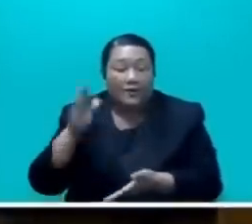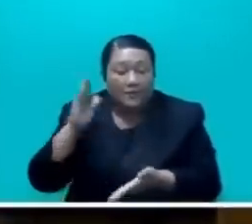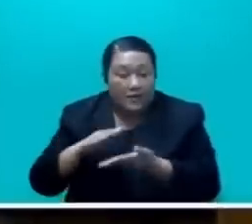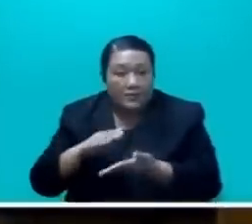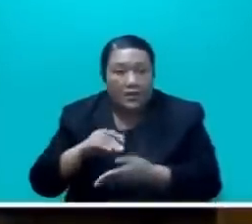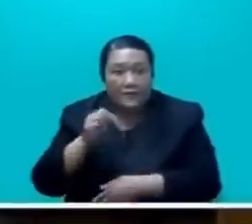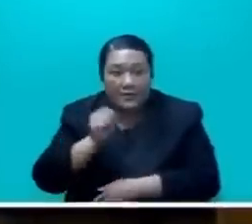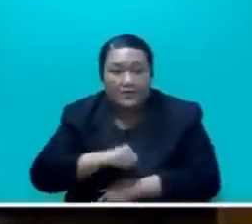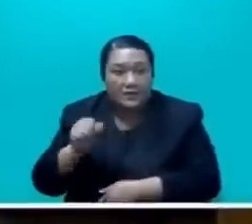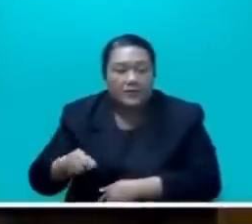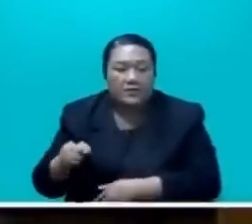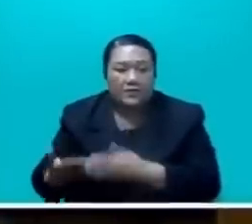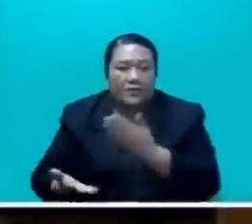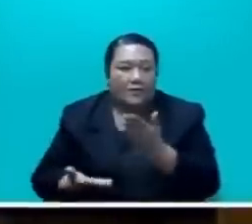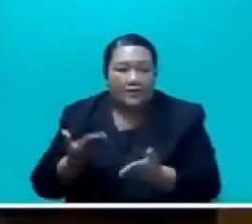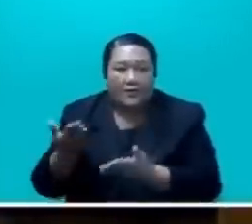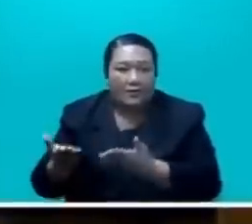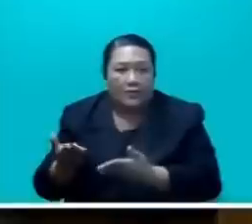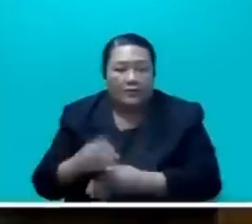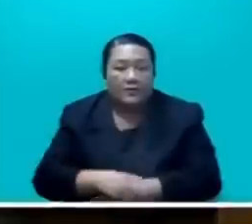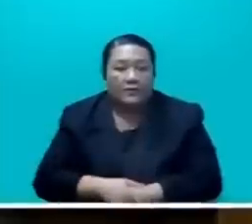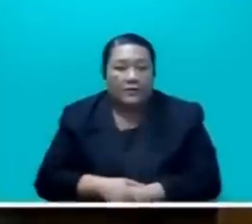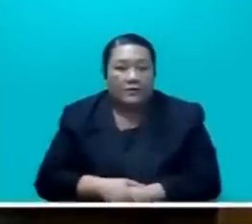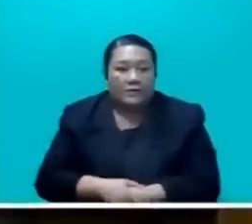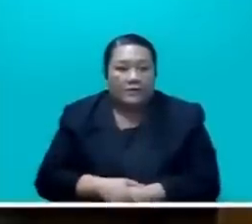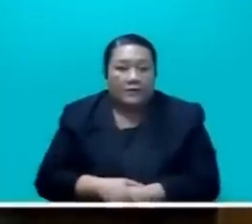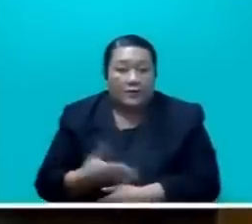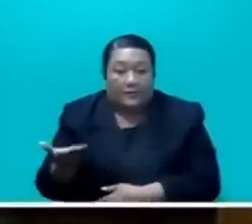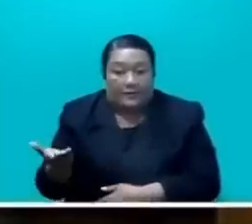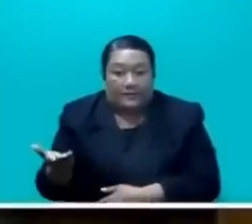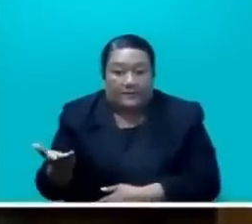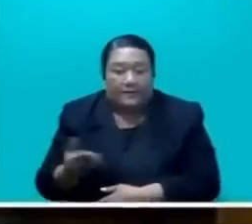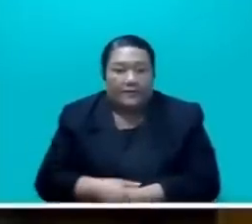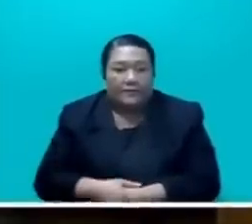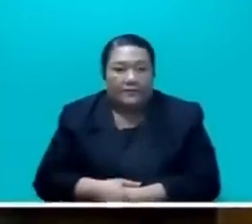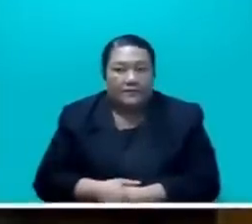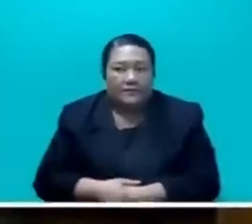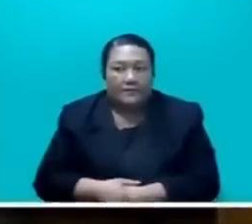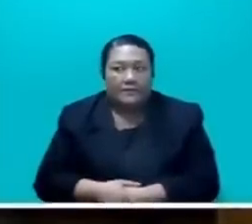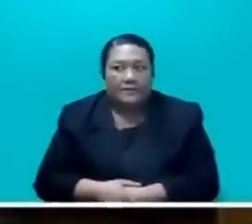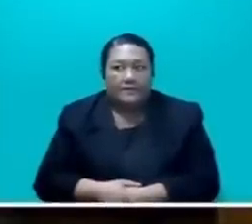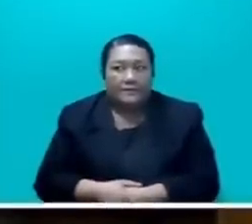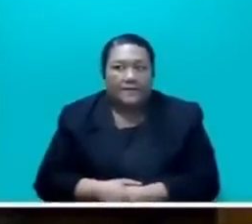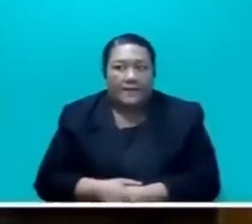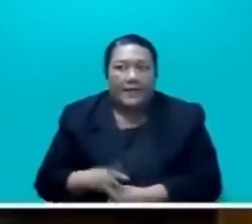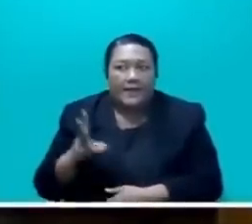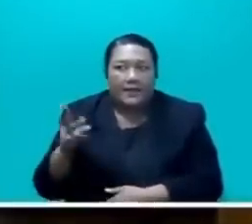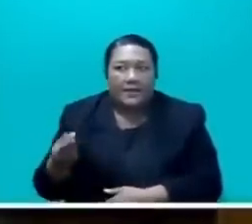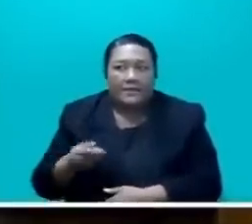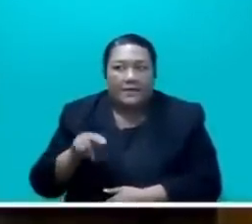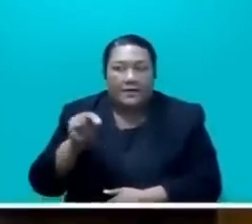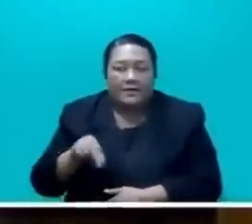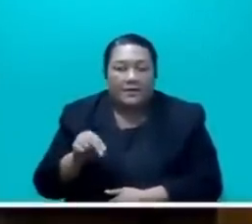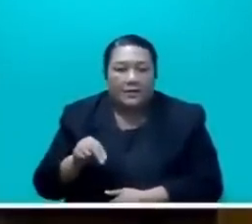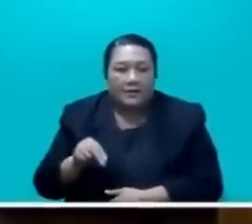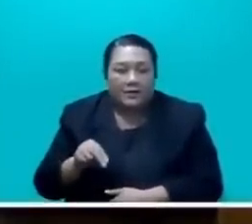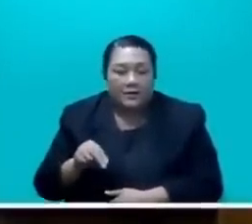I'm not a lawyer, sir, but I think there are certain things that can be taken in mitigation